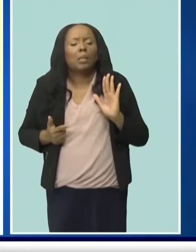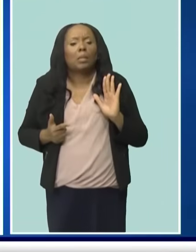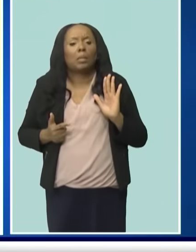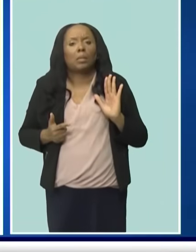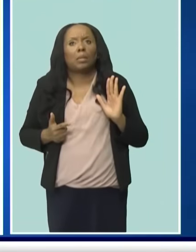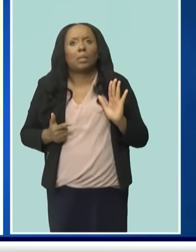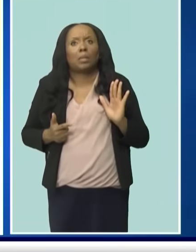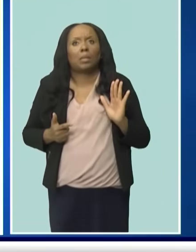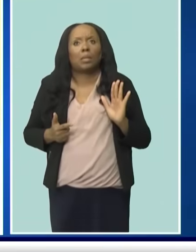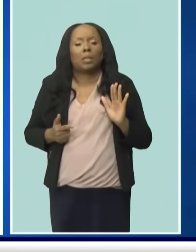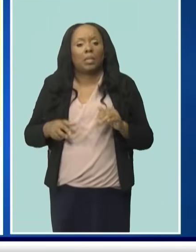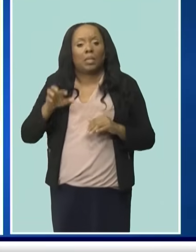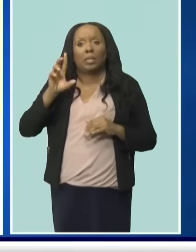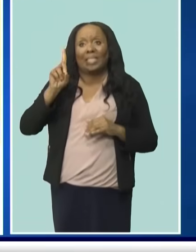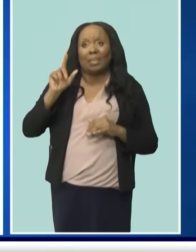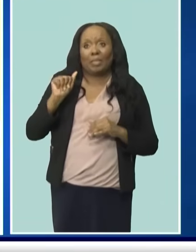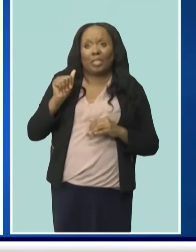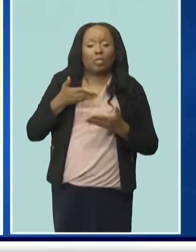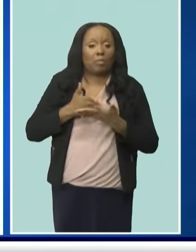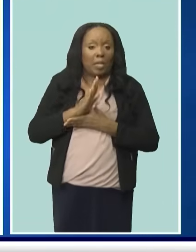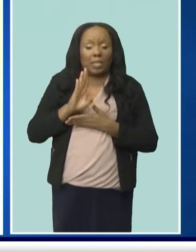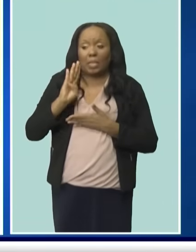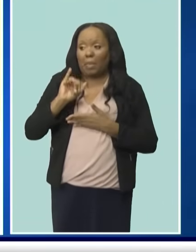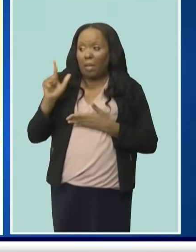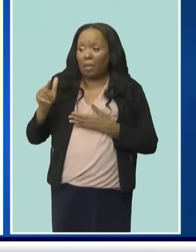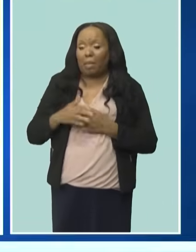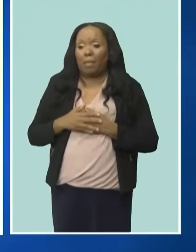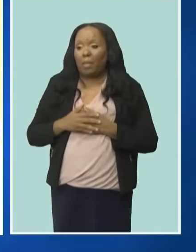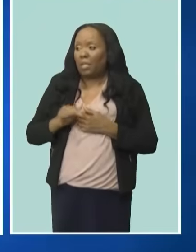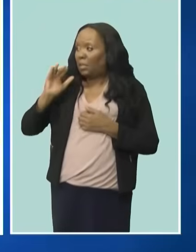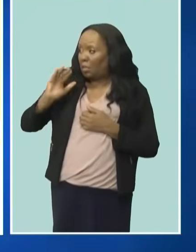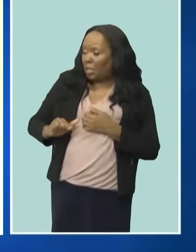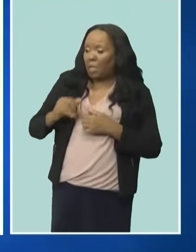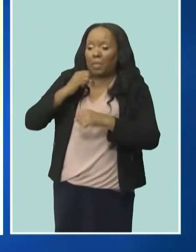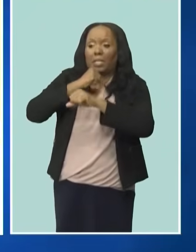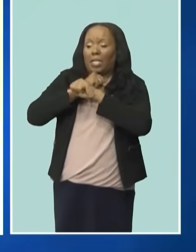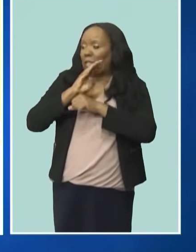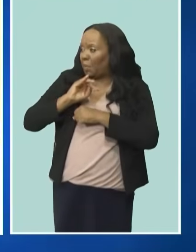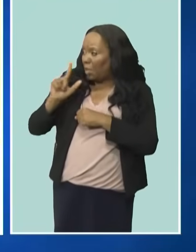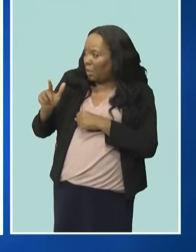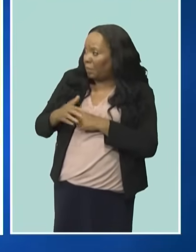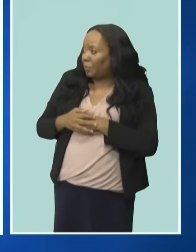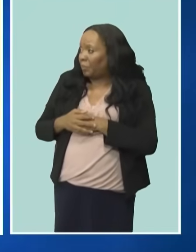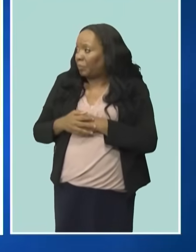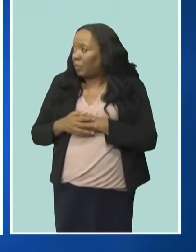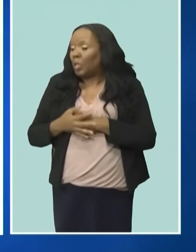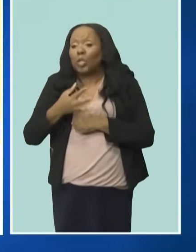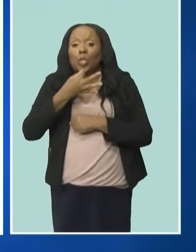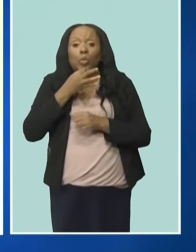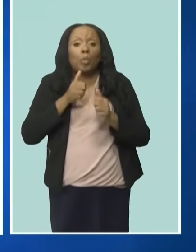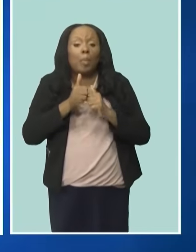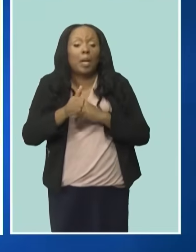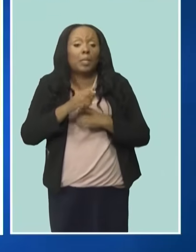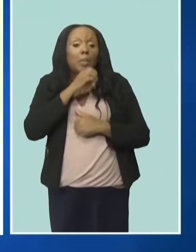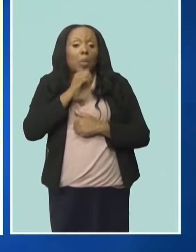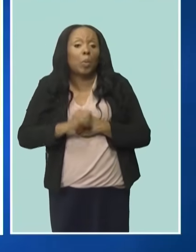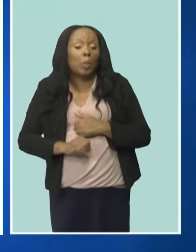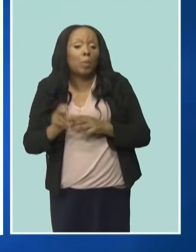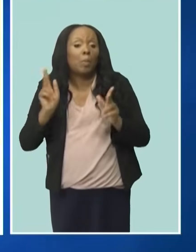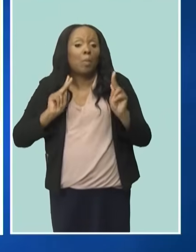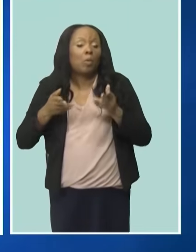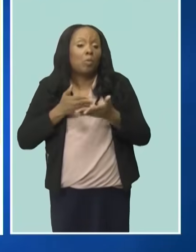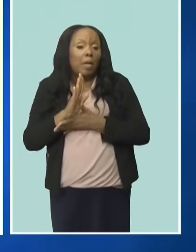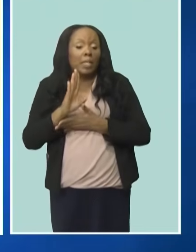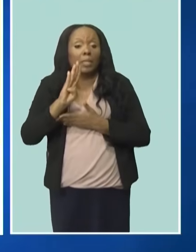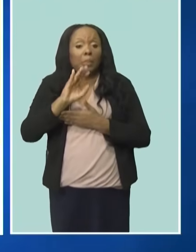the Disability Rights Bill, we passed the Child Protection Bill, we're about to pass the Elder Rights Bill. Do we pass